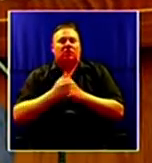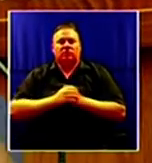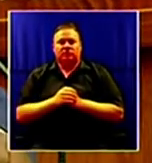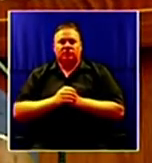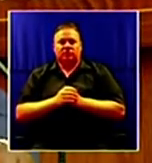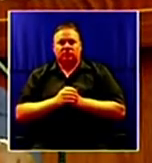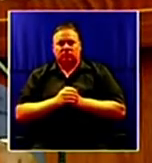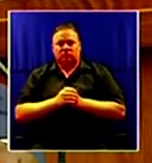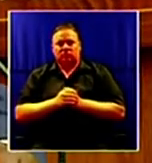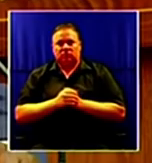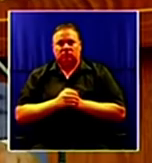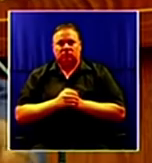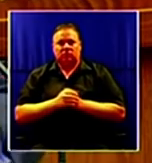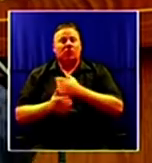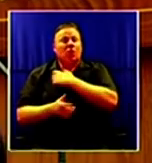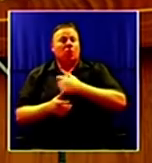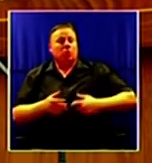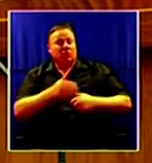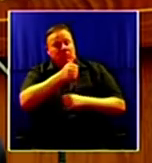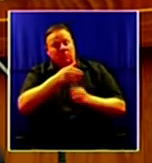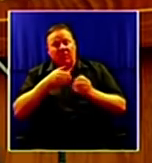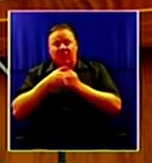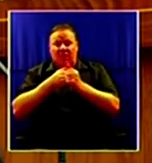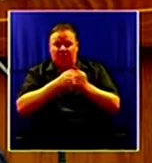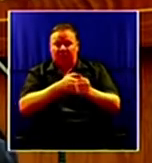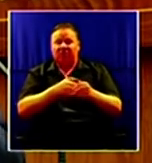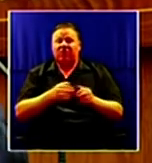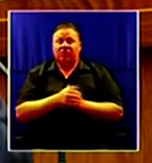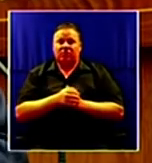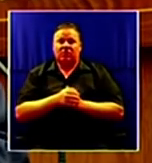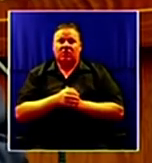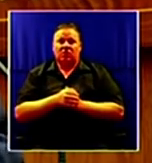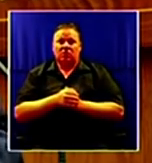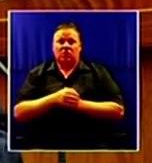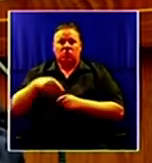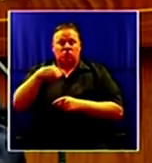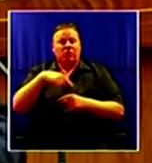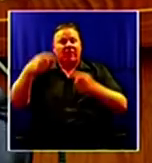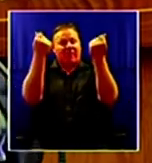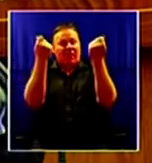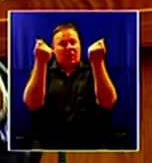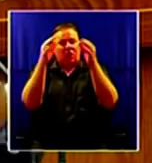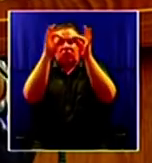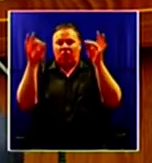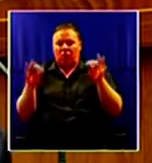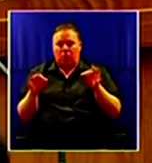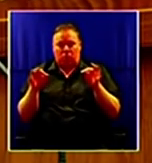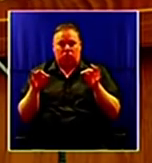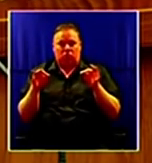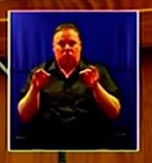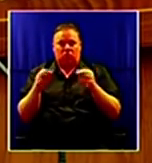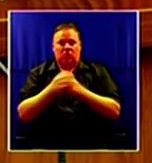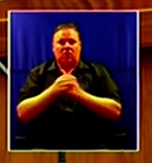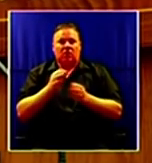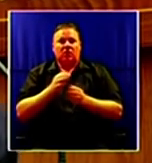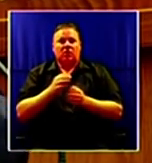Under the leadership of our president, we have crafted a fiscal framework that extends support to the